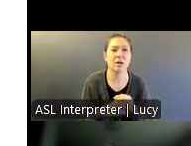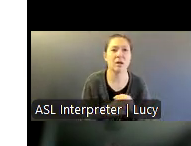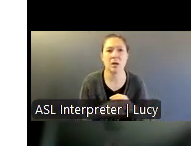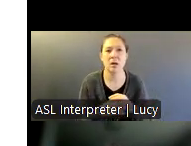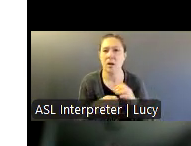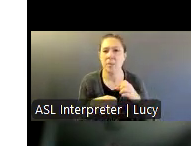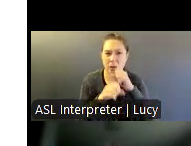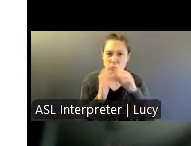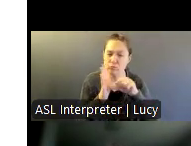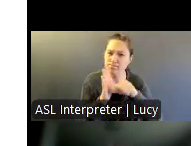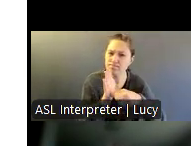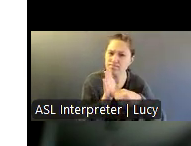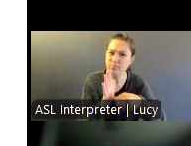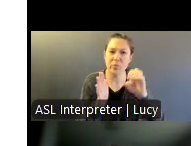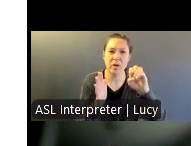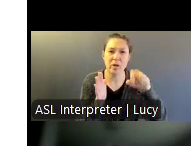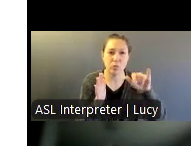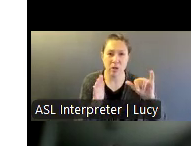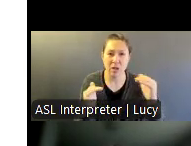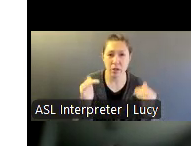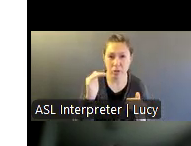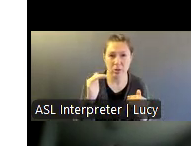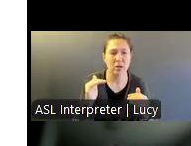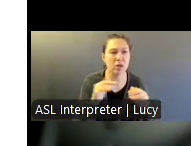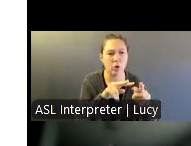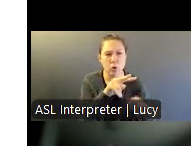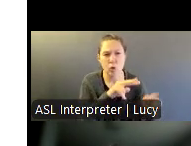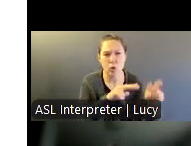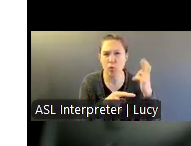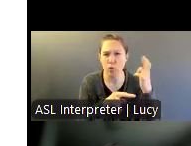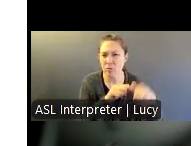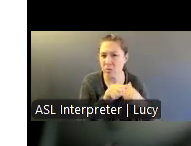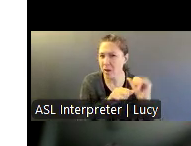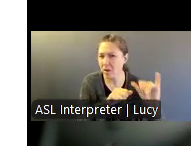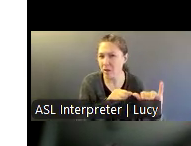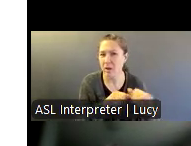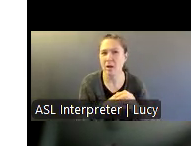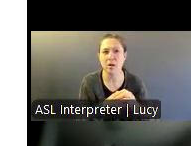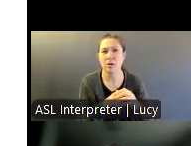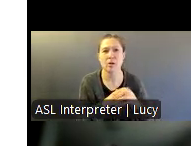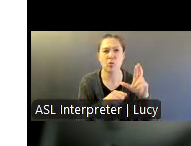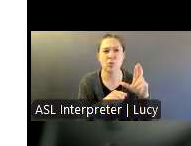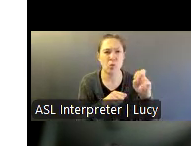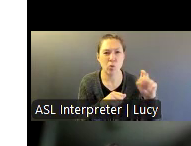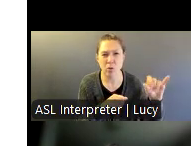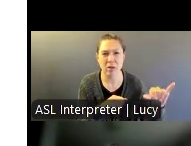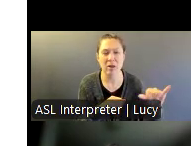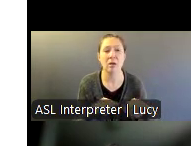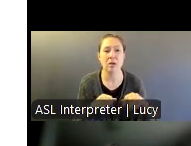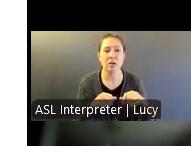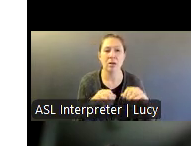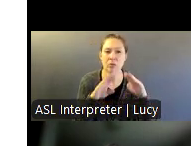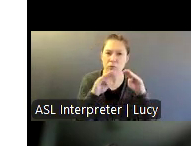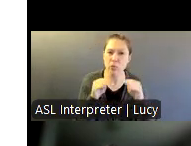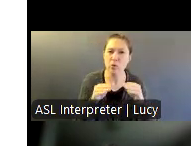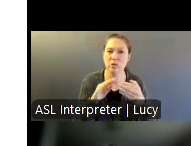health inequity pathway, including root causes. We center community, and we have communities of focus that